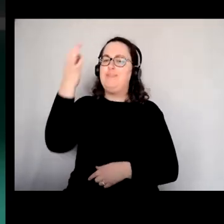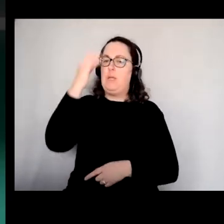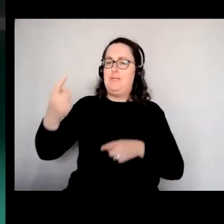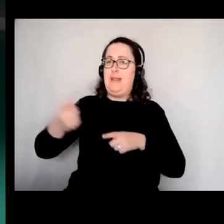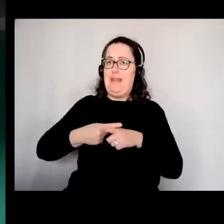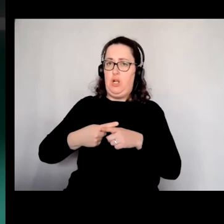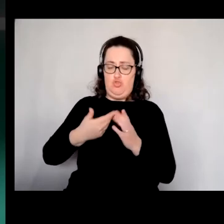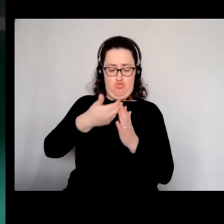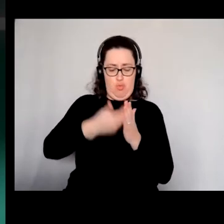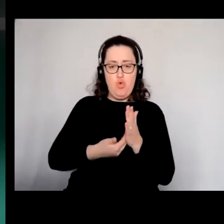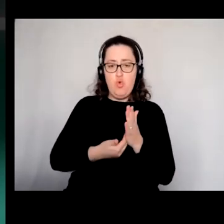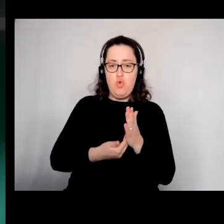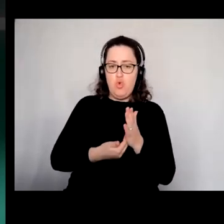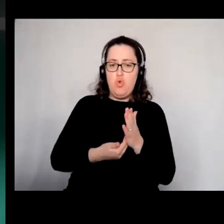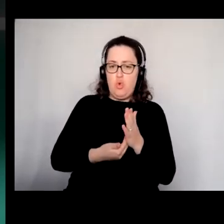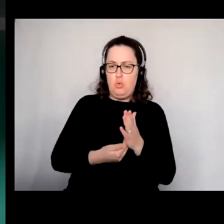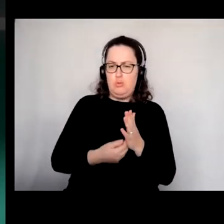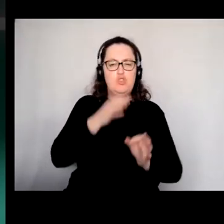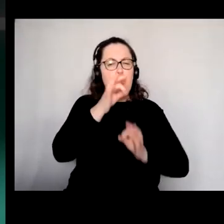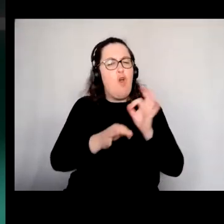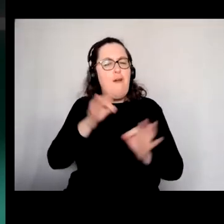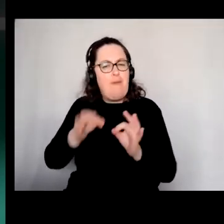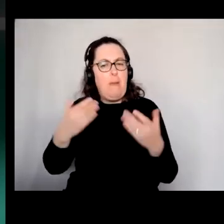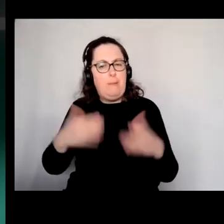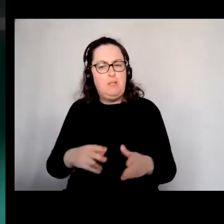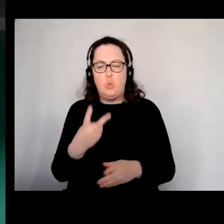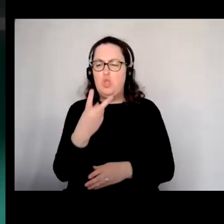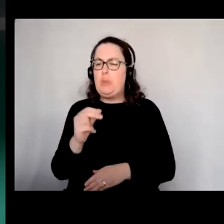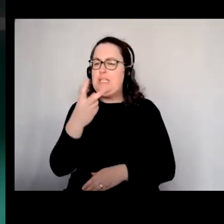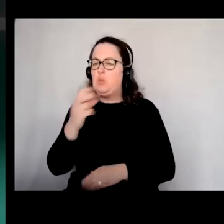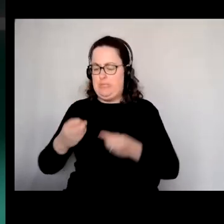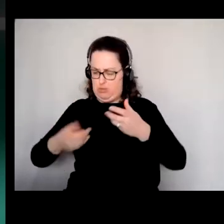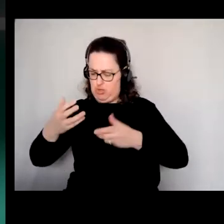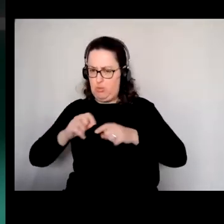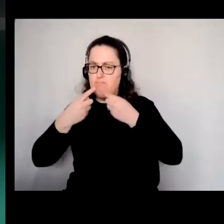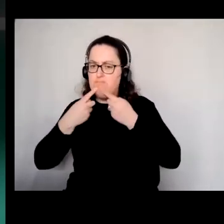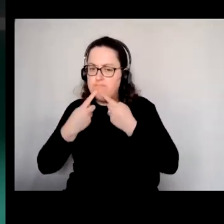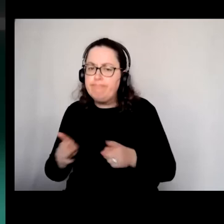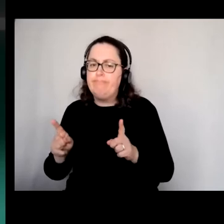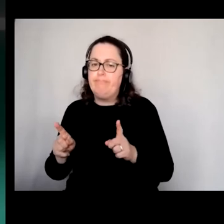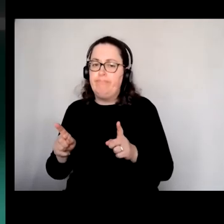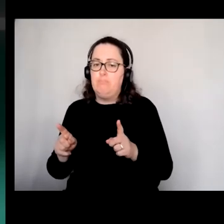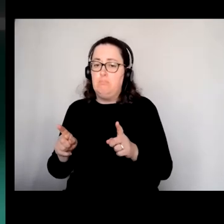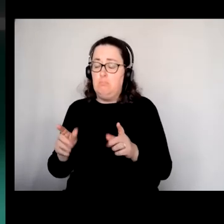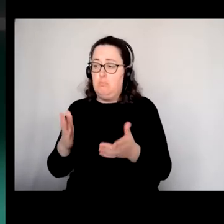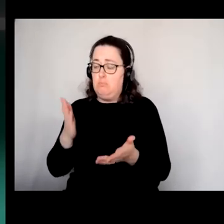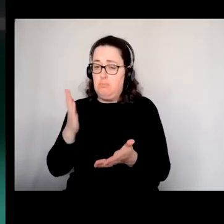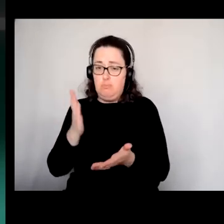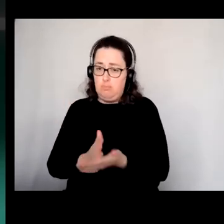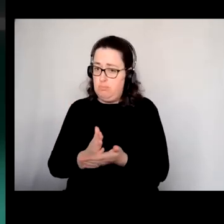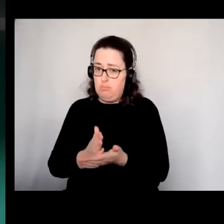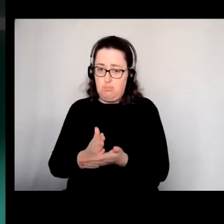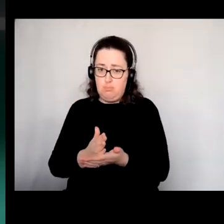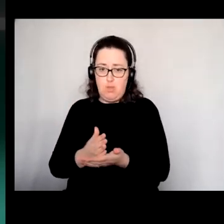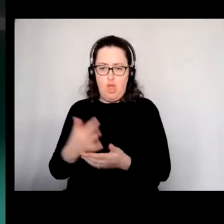out at the beginning of last year, 2020, and showed the state of